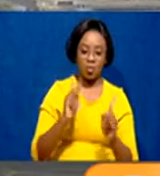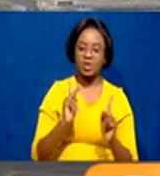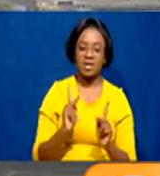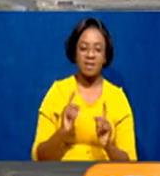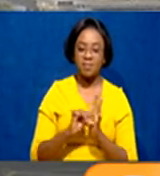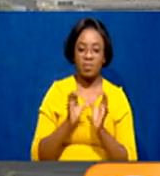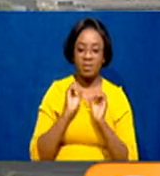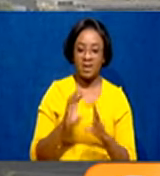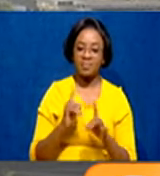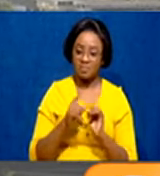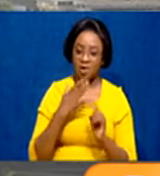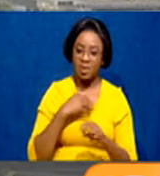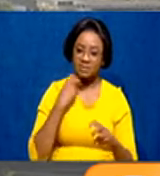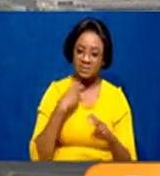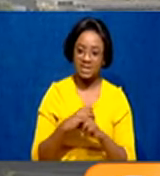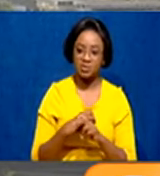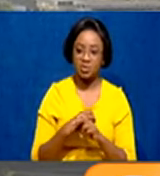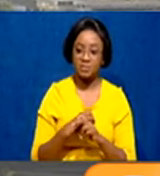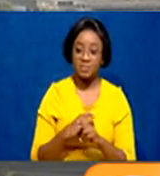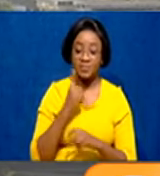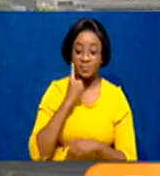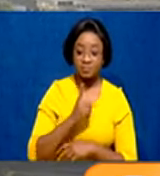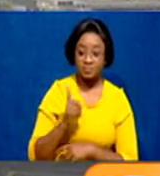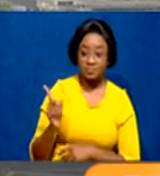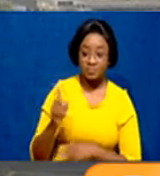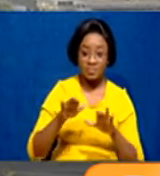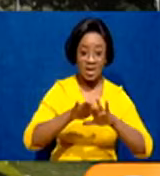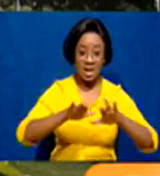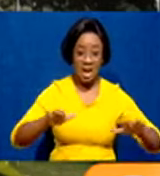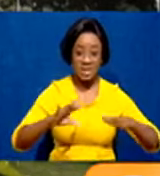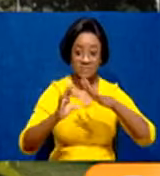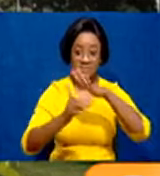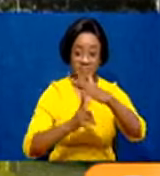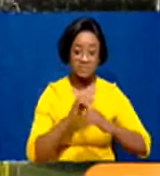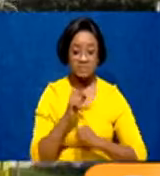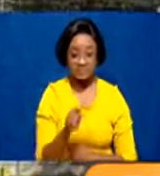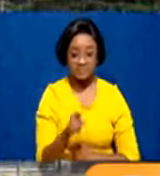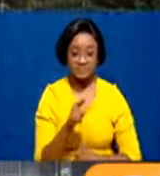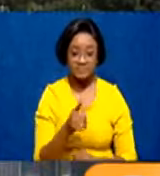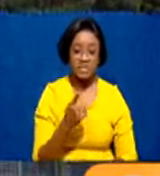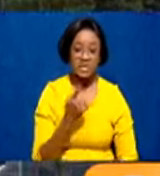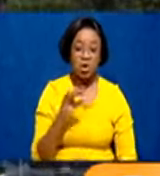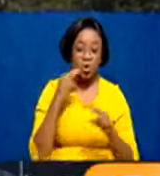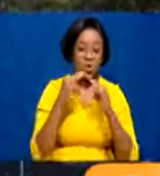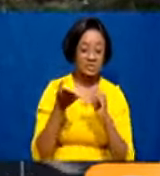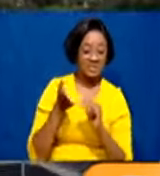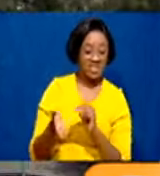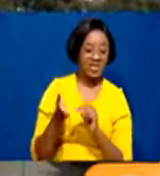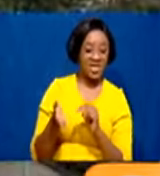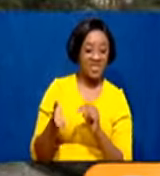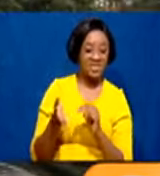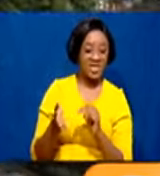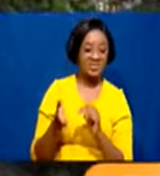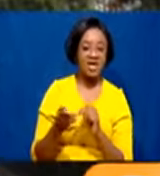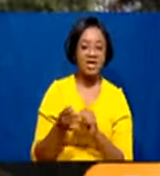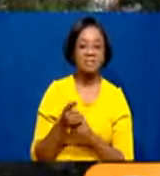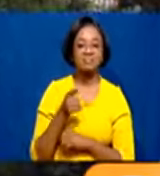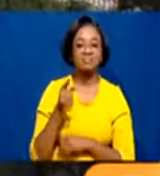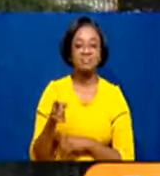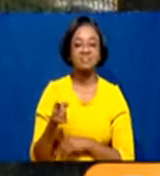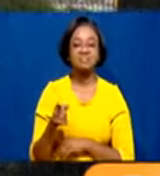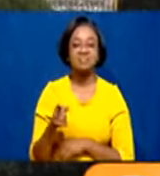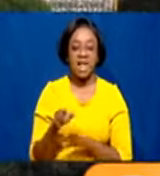Ministry also dismissed claims made by Garden Square Limited that it owns part of the land, insisting the land Garden Square